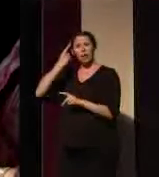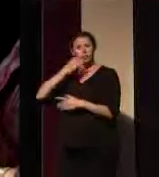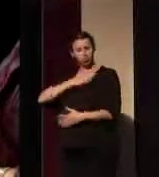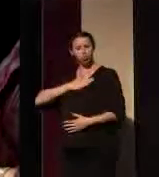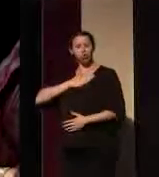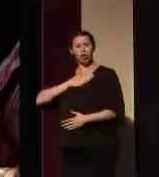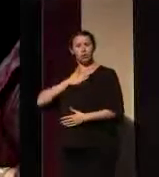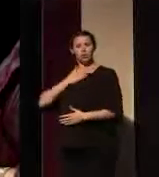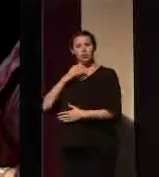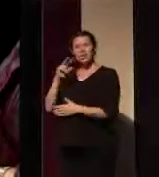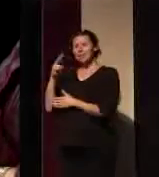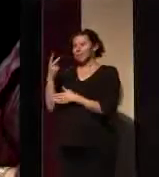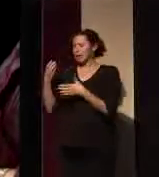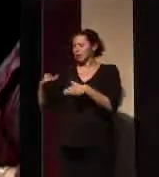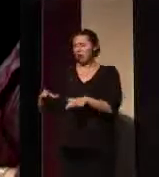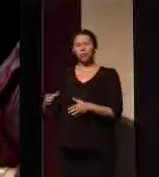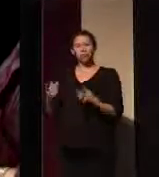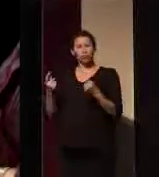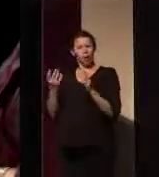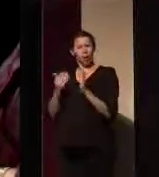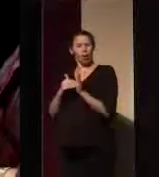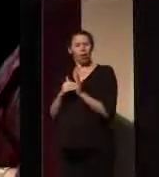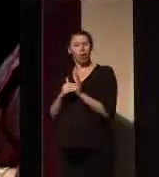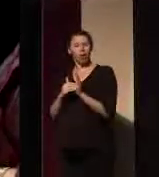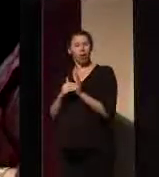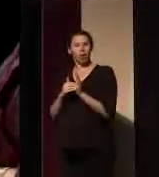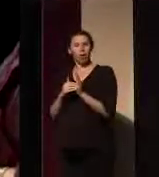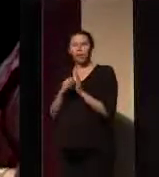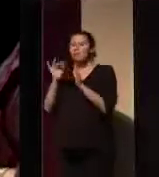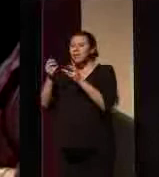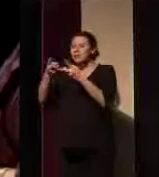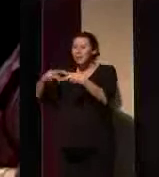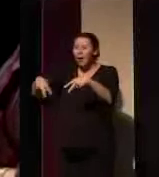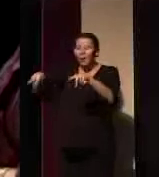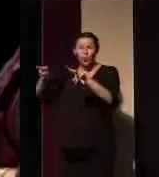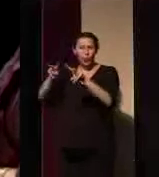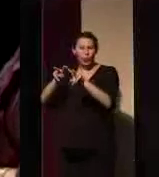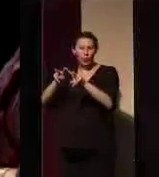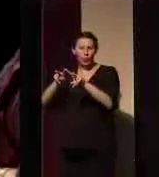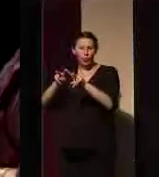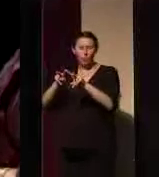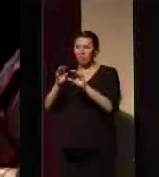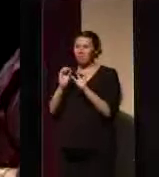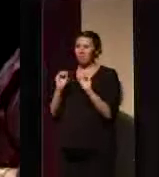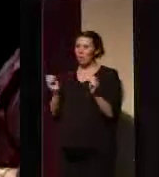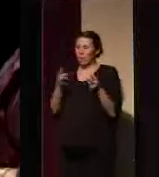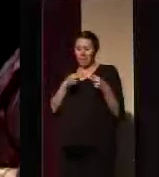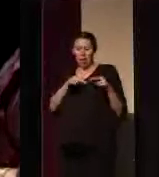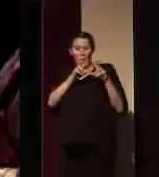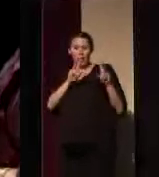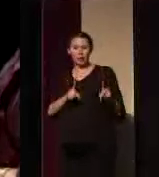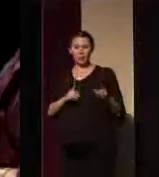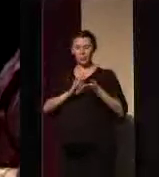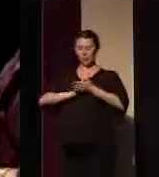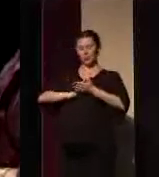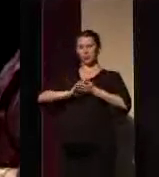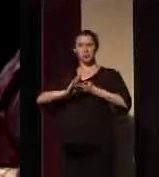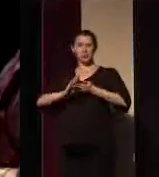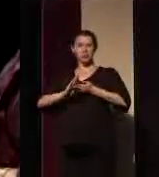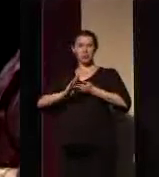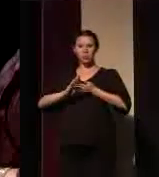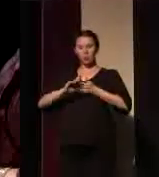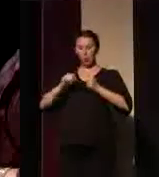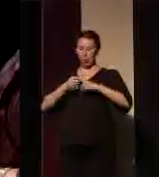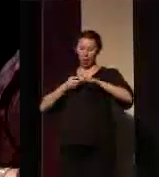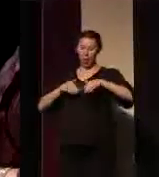second chance. That's where the value is. There's no value in somebody that's so squeaky clean they make noise when